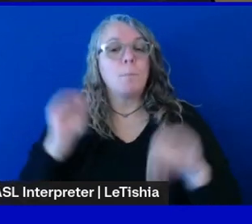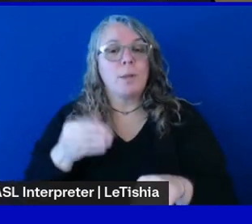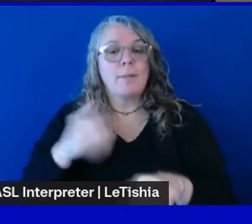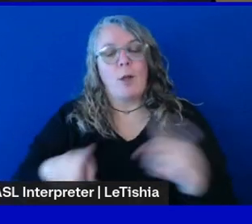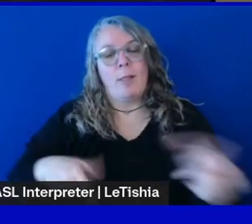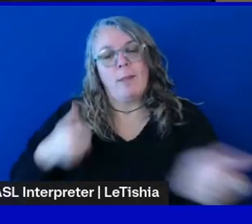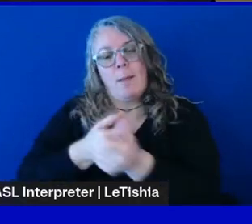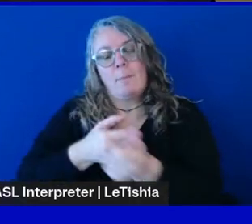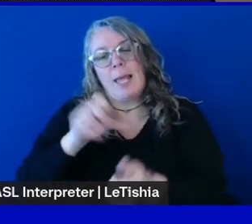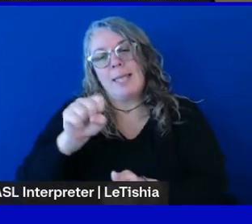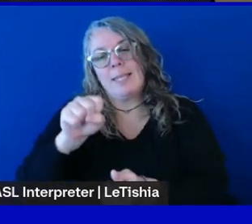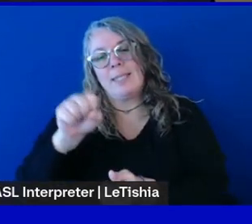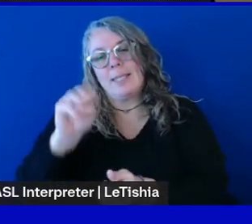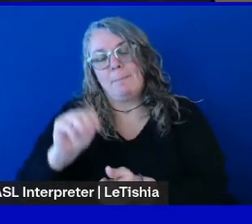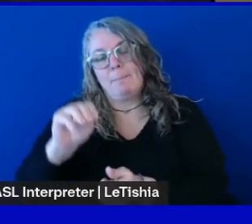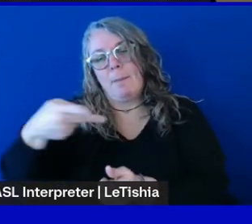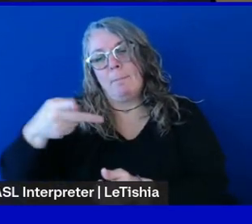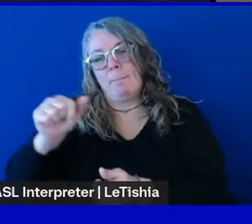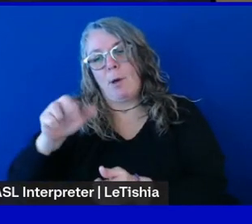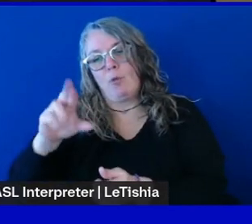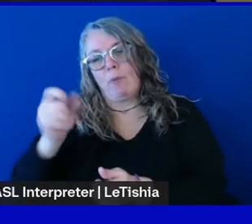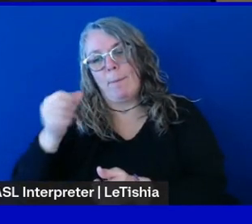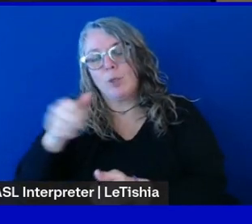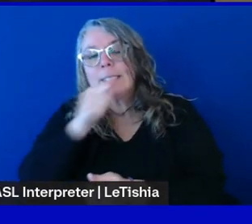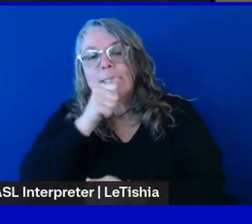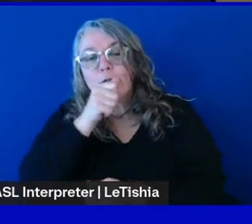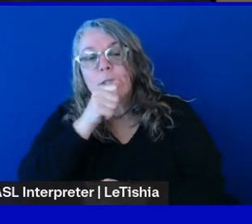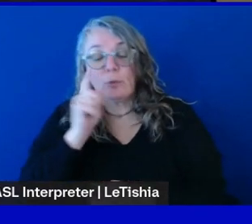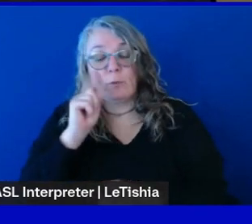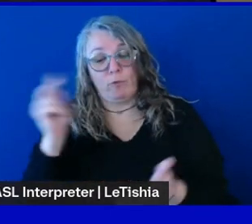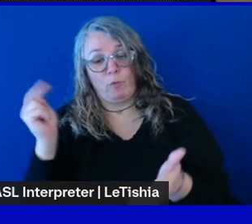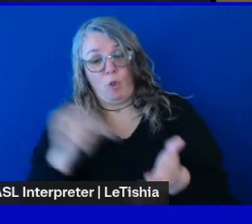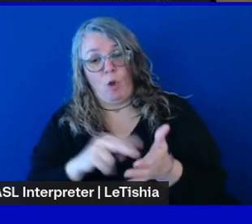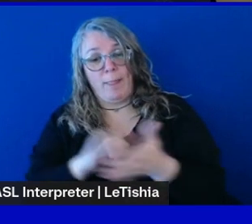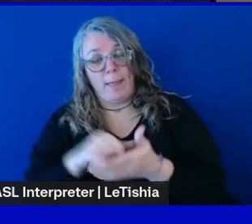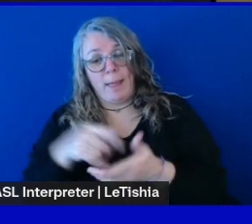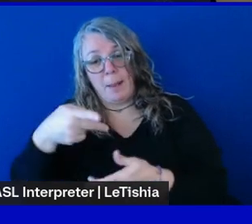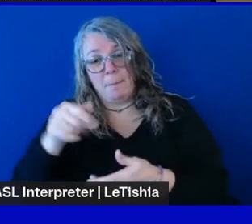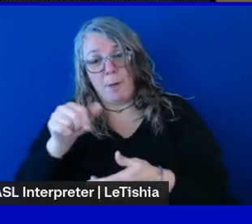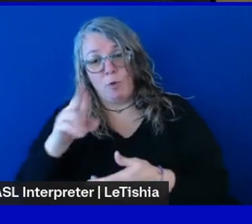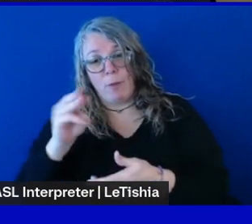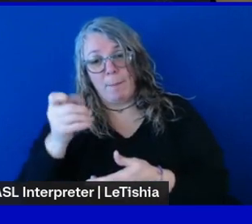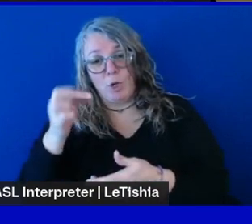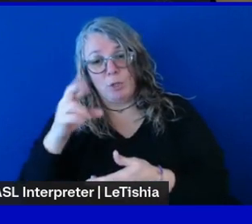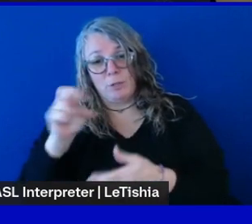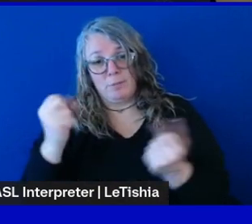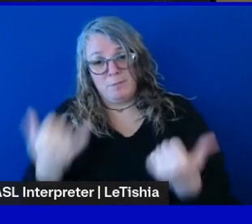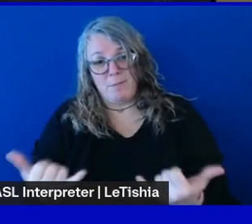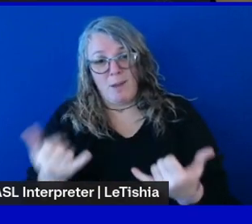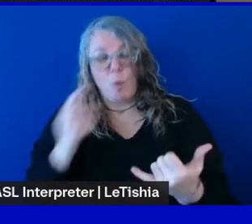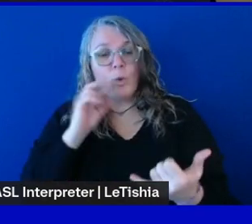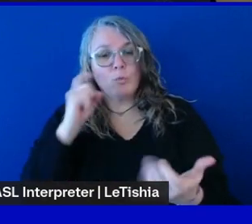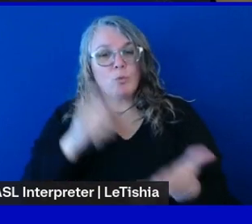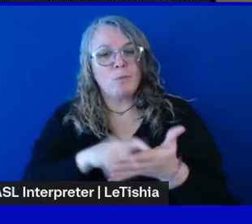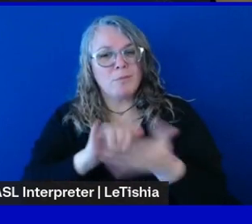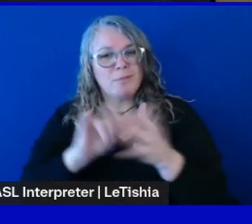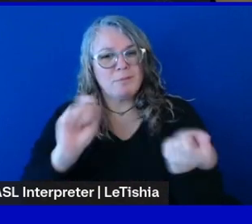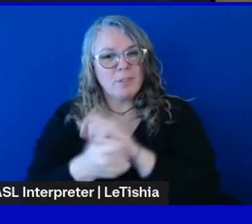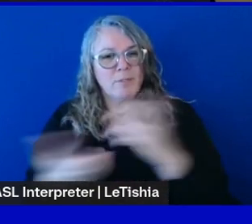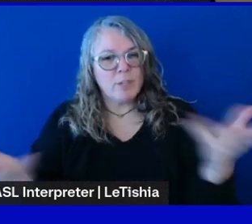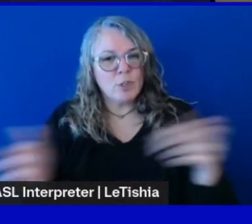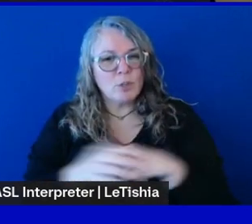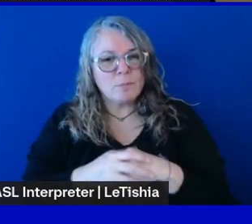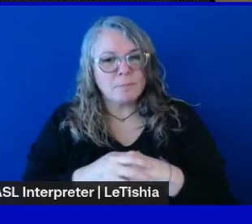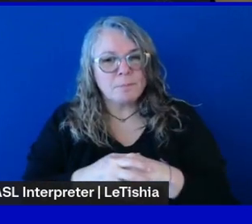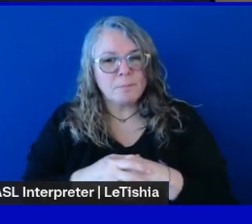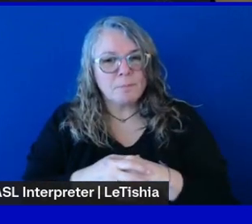parameter secret. So if we check the parameter now, you're going to notice that that was changed. I